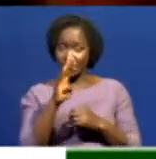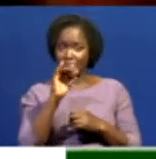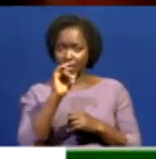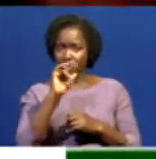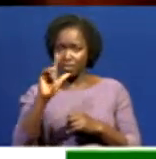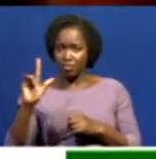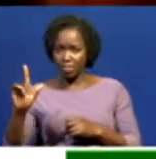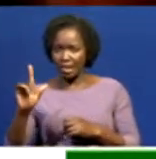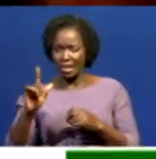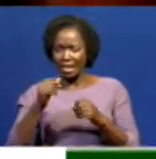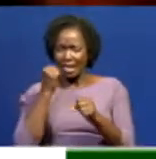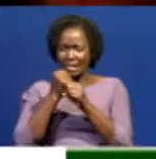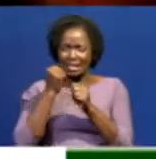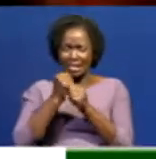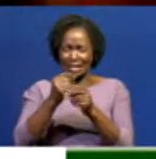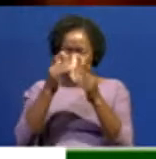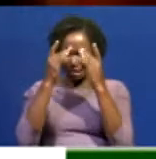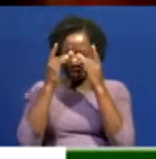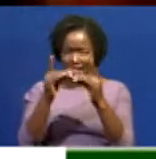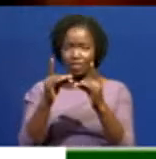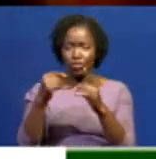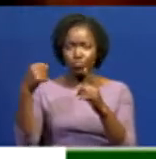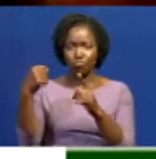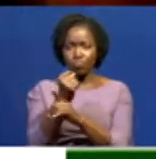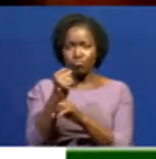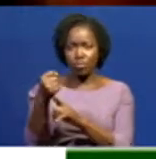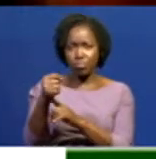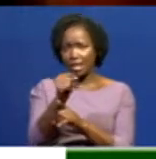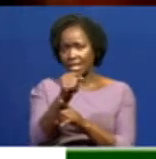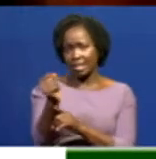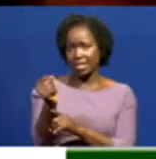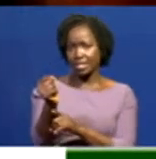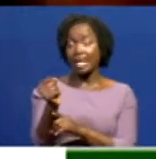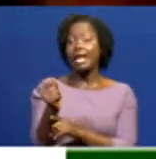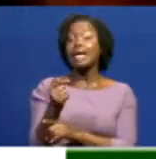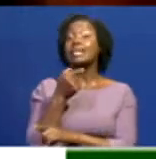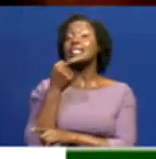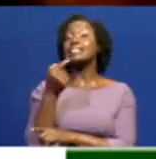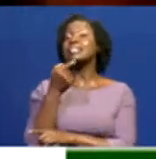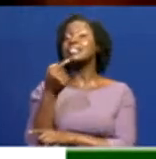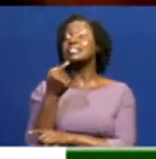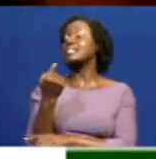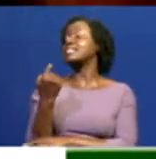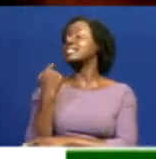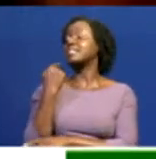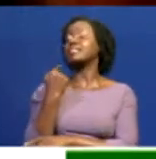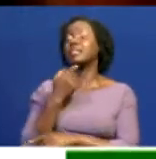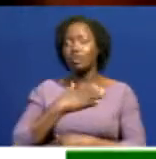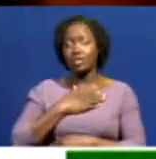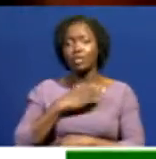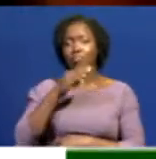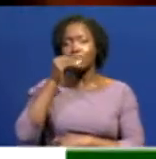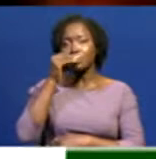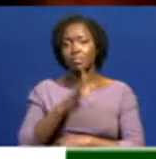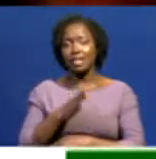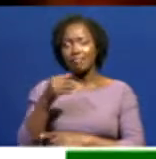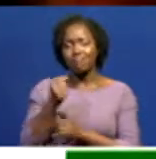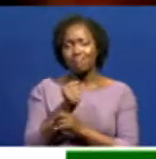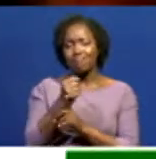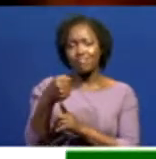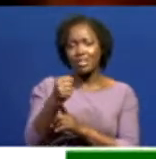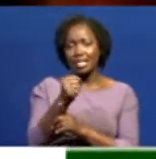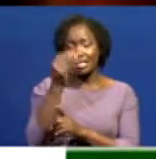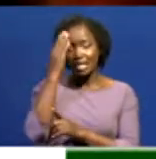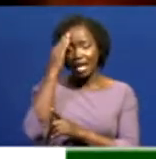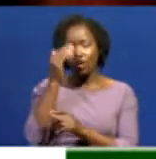dealing decisively with cartels. And I said it yesterday, Honorable Speaker, there are cartels that I